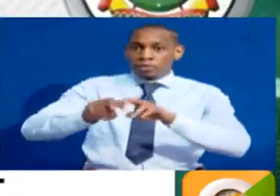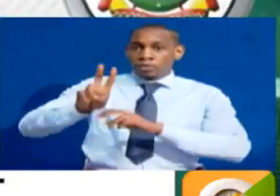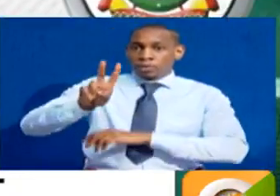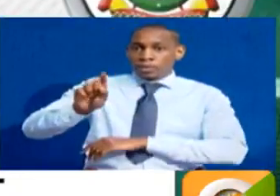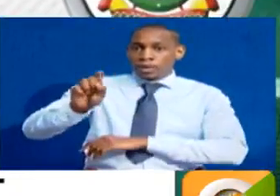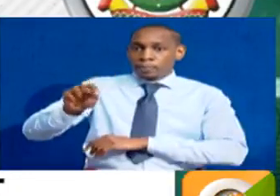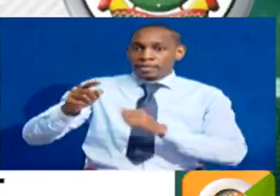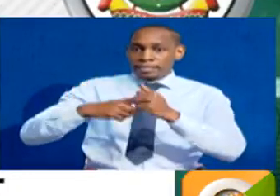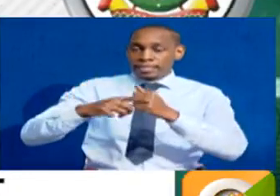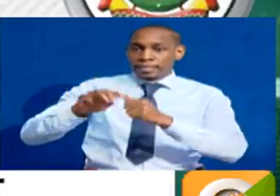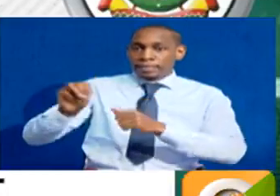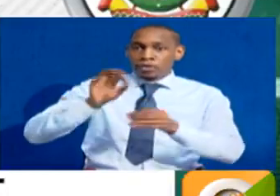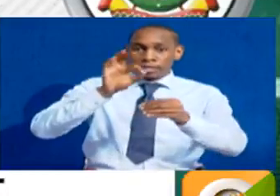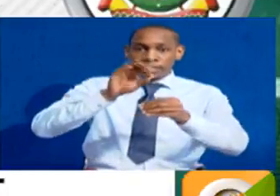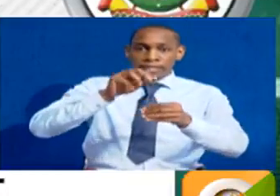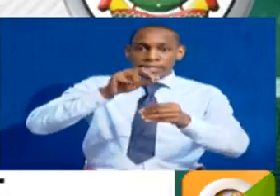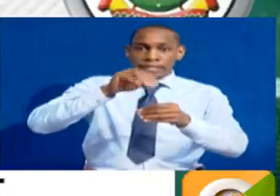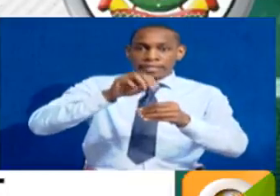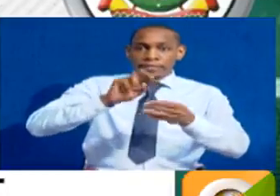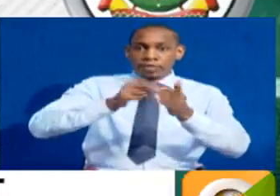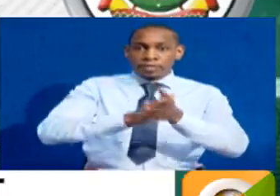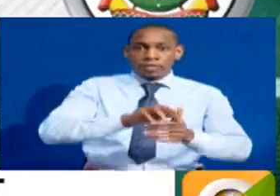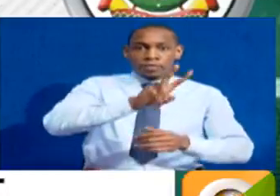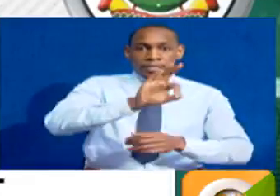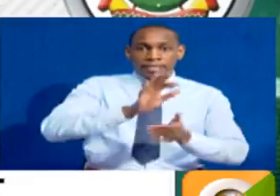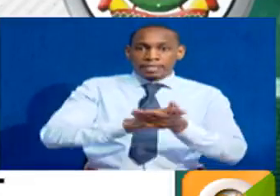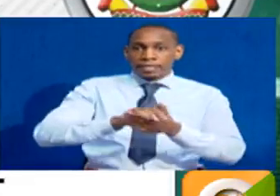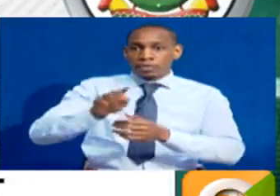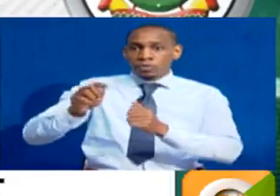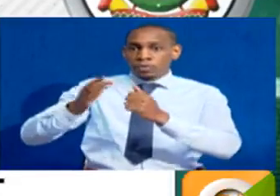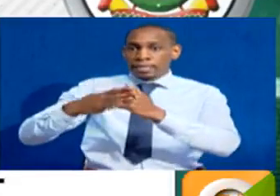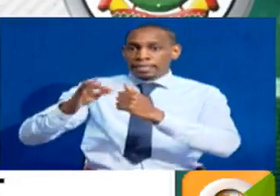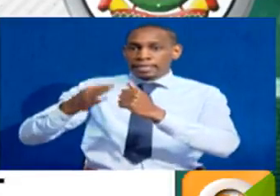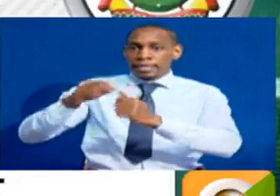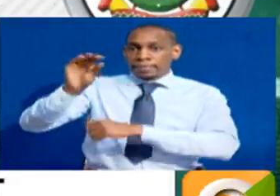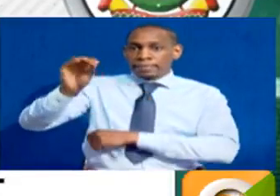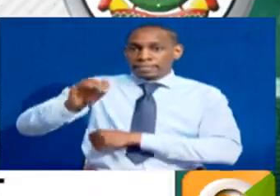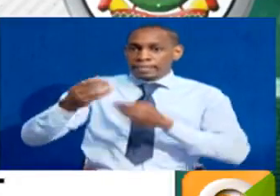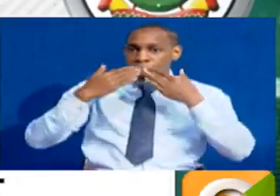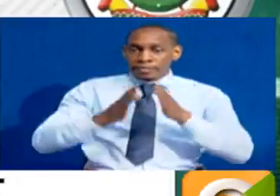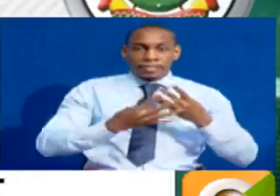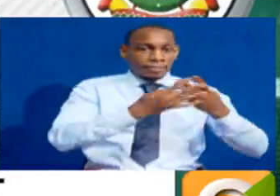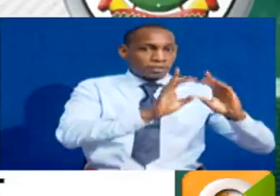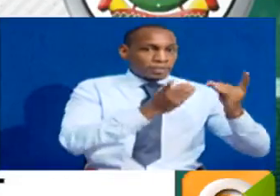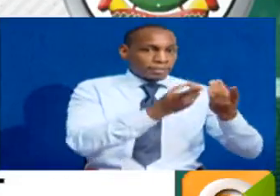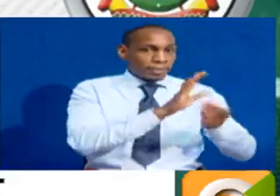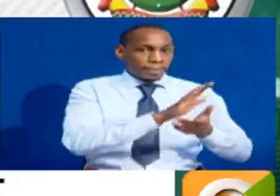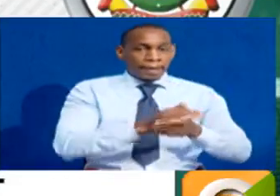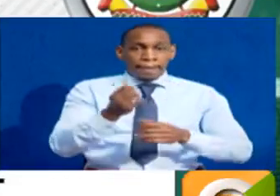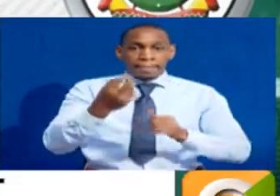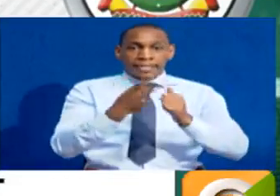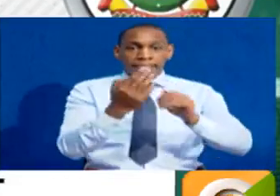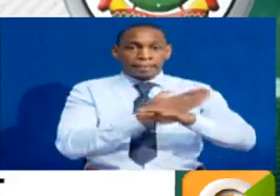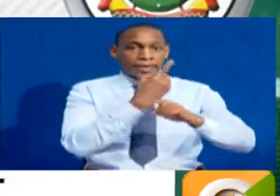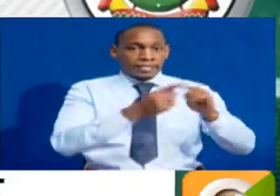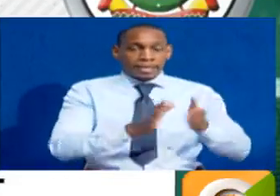shillings invested in the projects that are between 23 and 89% completion. The prisons department, as of December